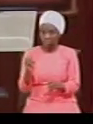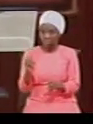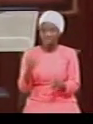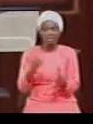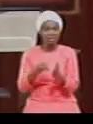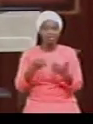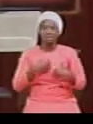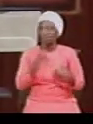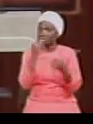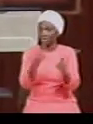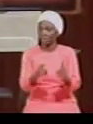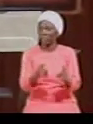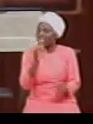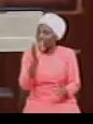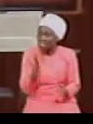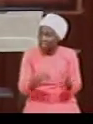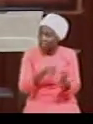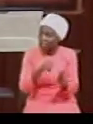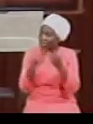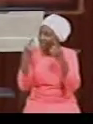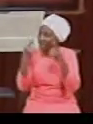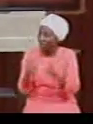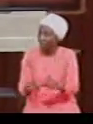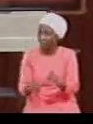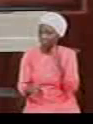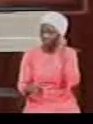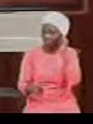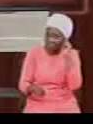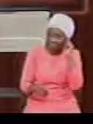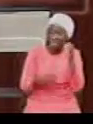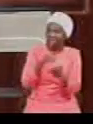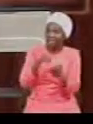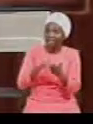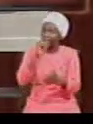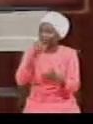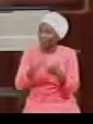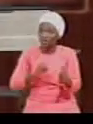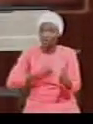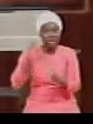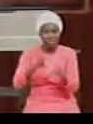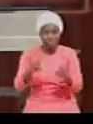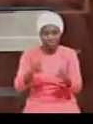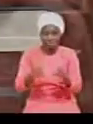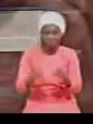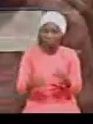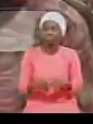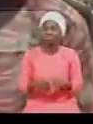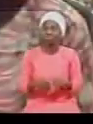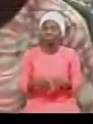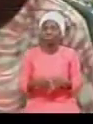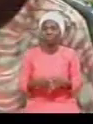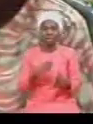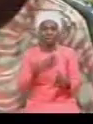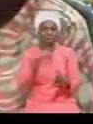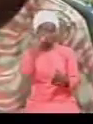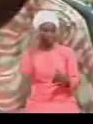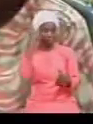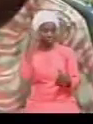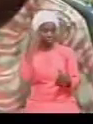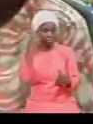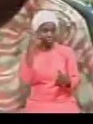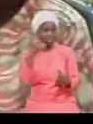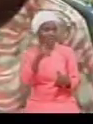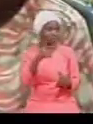has not happened. If this happens, this is what I will do. And because